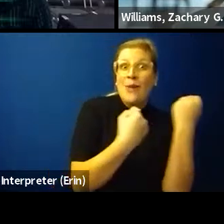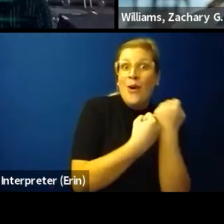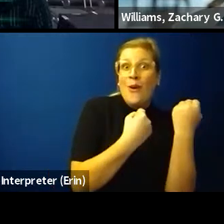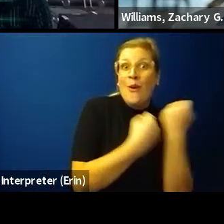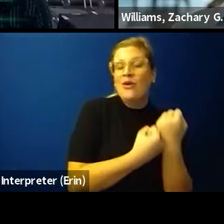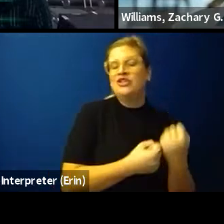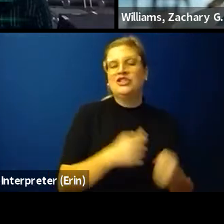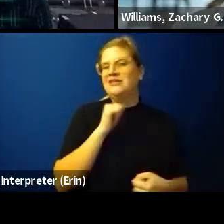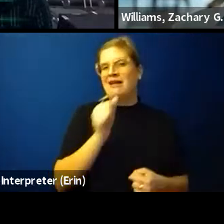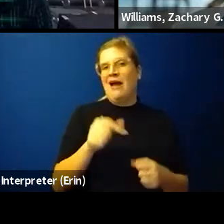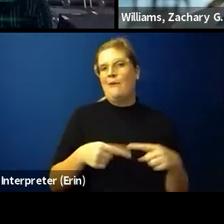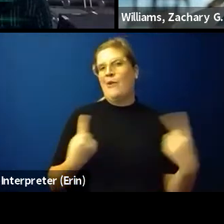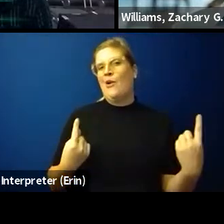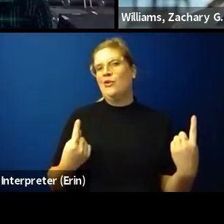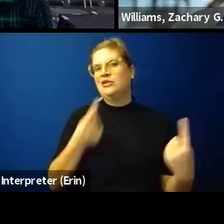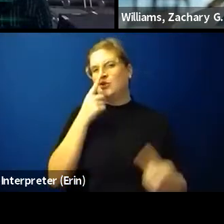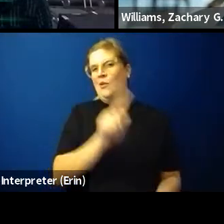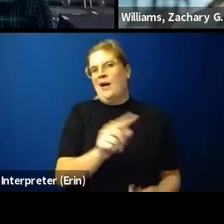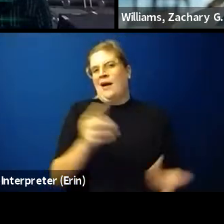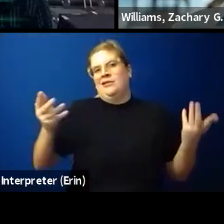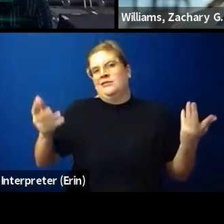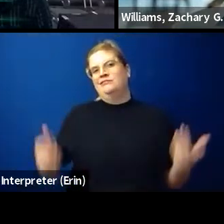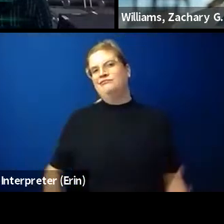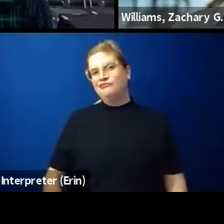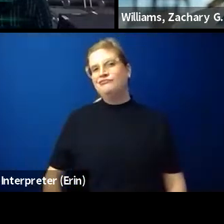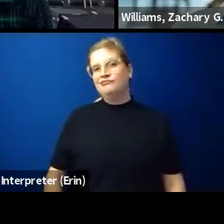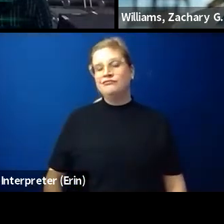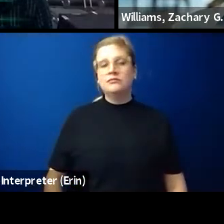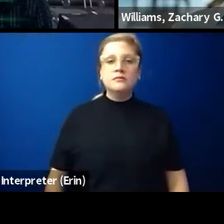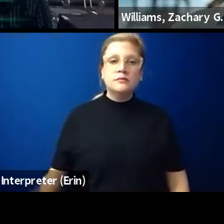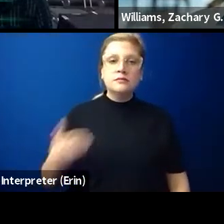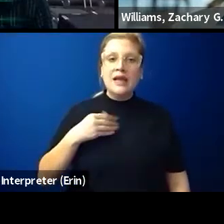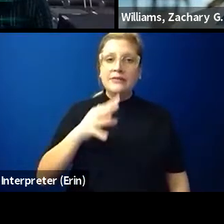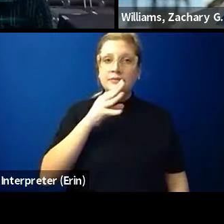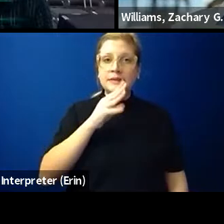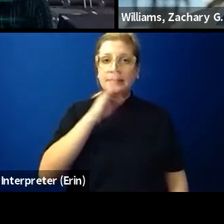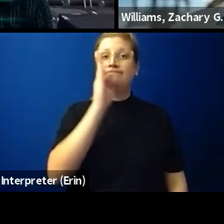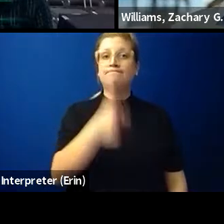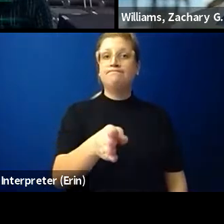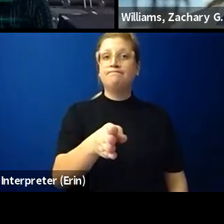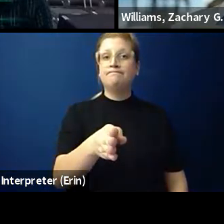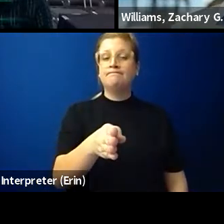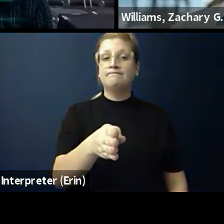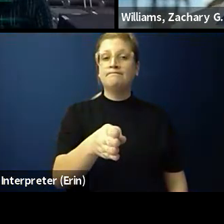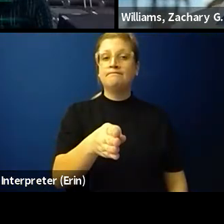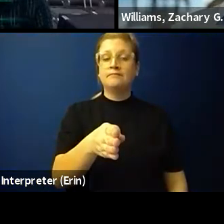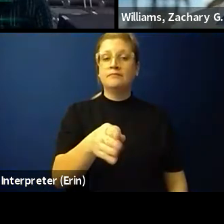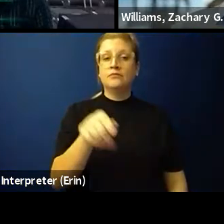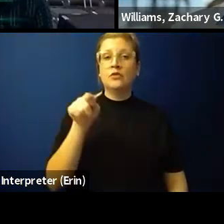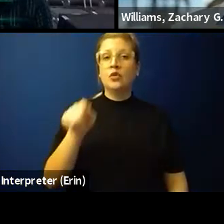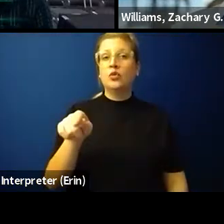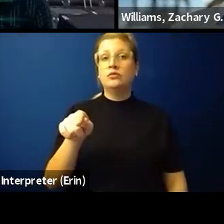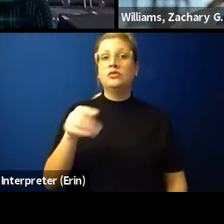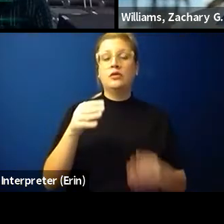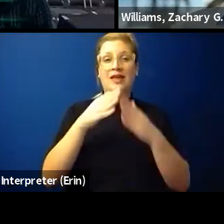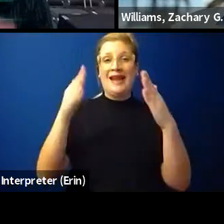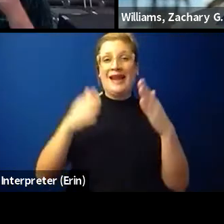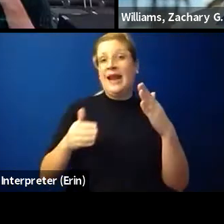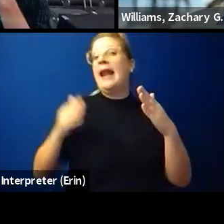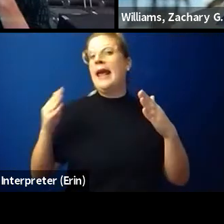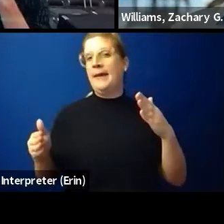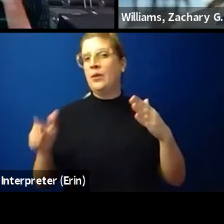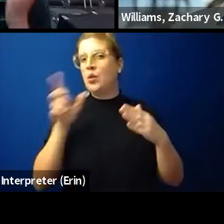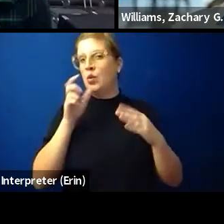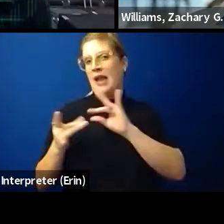not opposed and they don't mind it. We have been speaking directly to the direct neighbor that we're